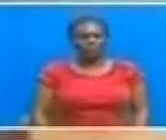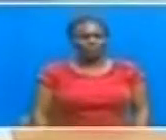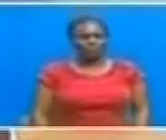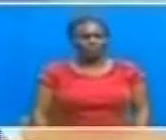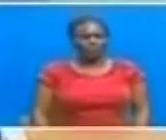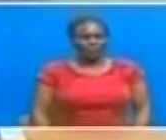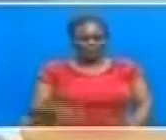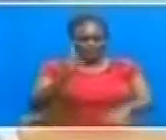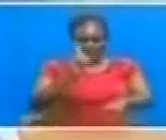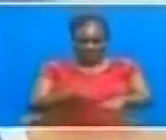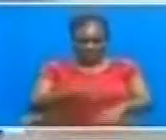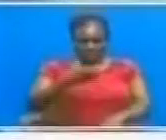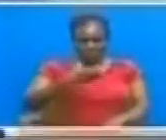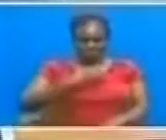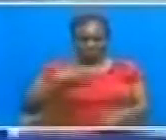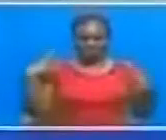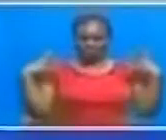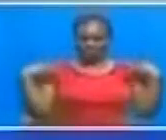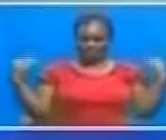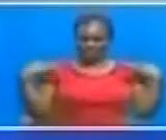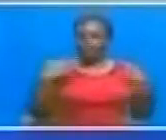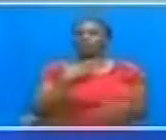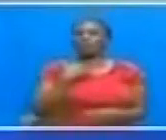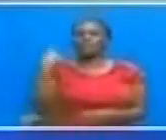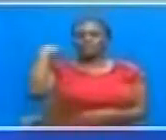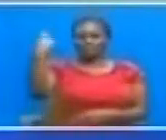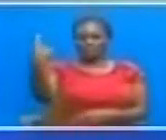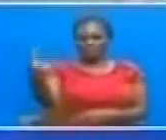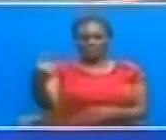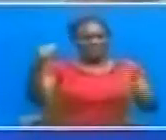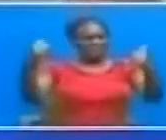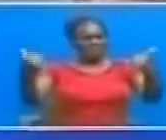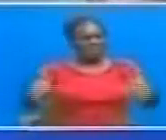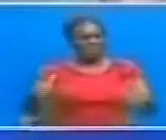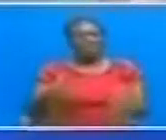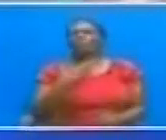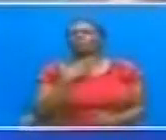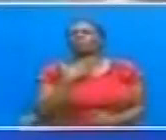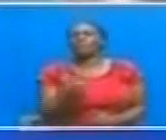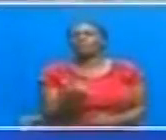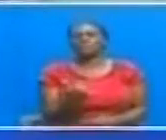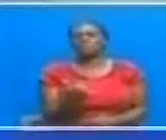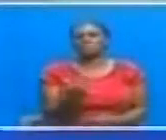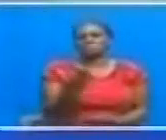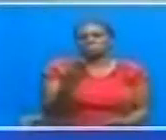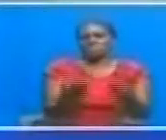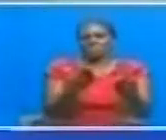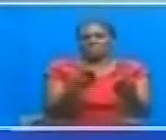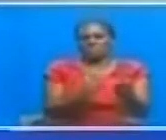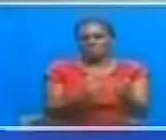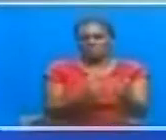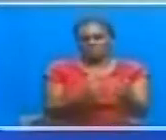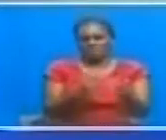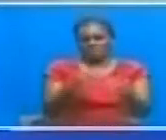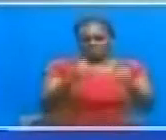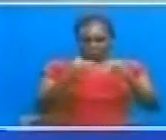even when I'm doing my own training, I always want to be number one. I've never liked maybe to come after number one.